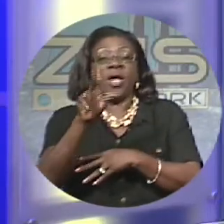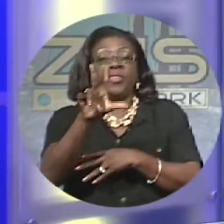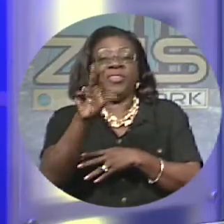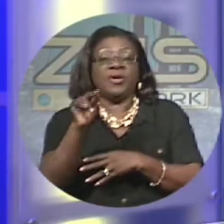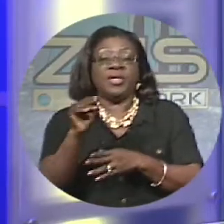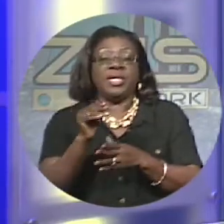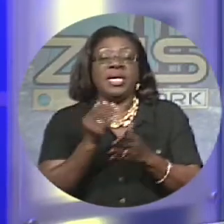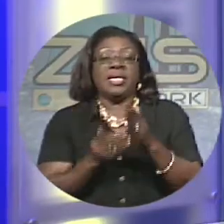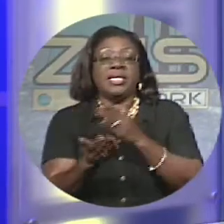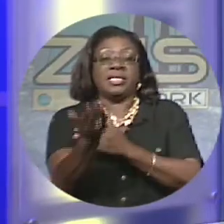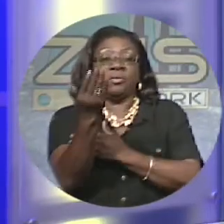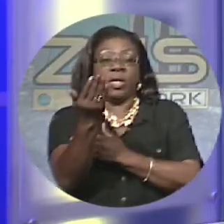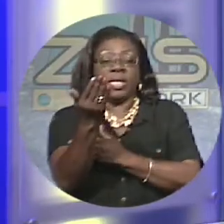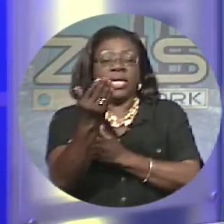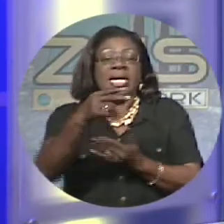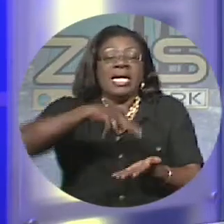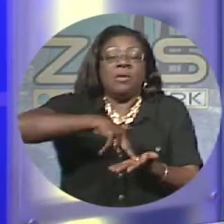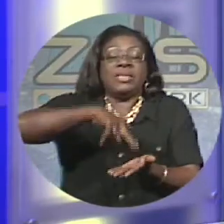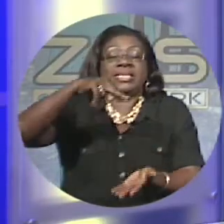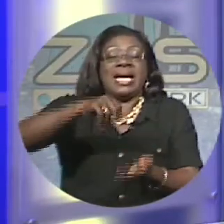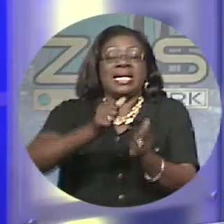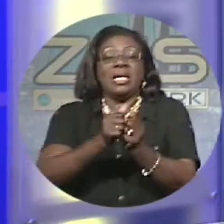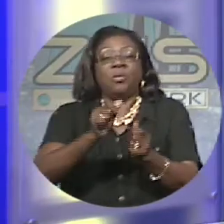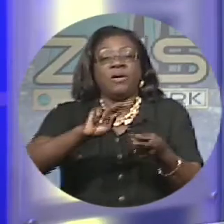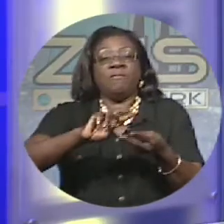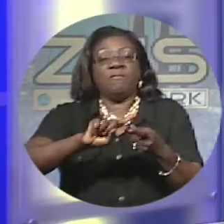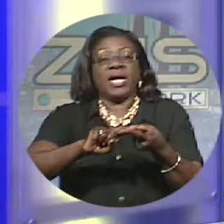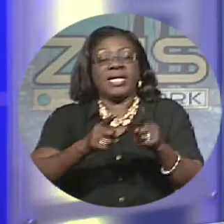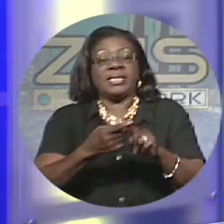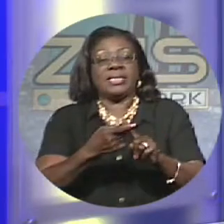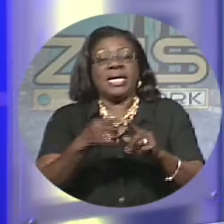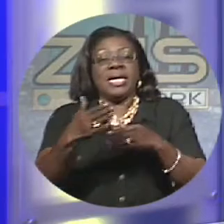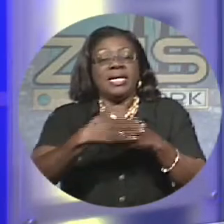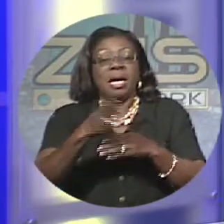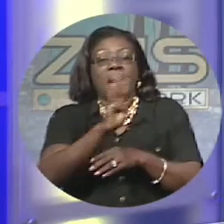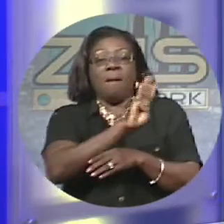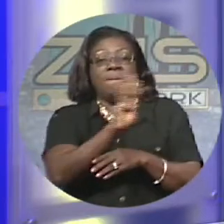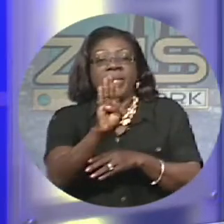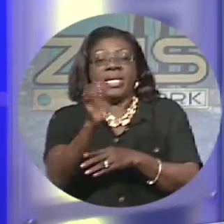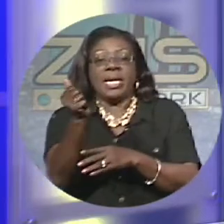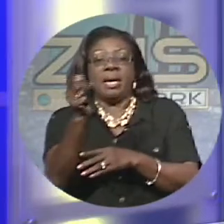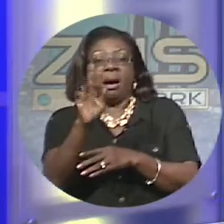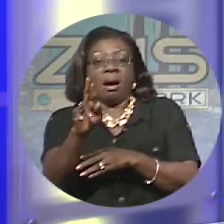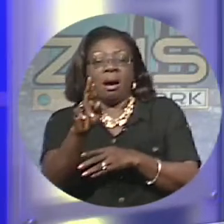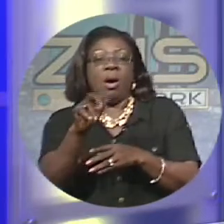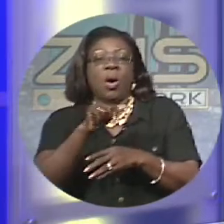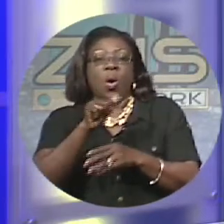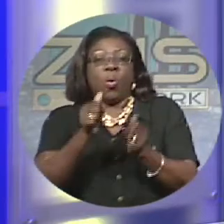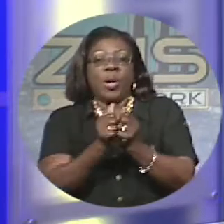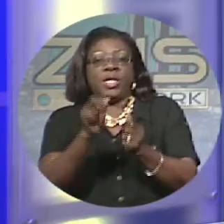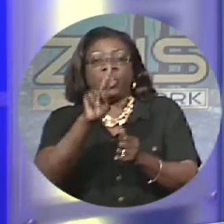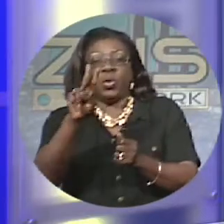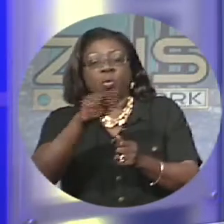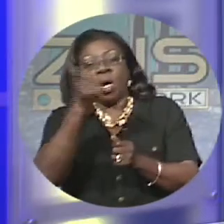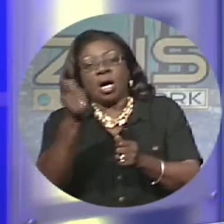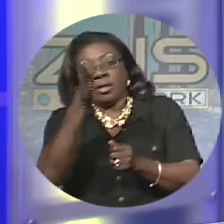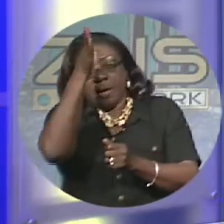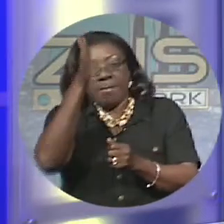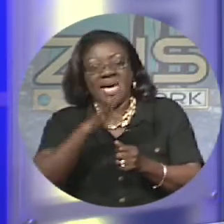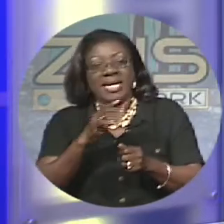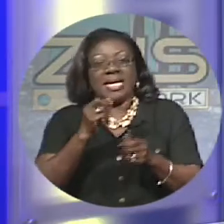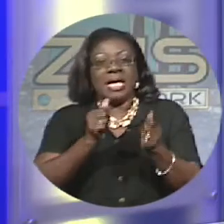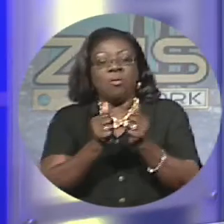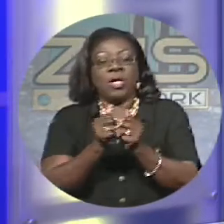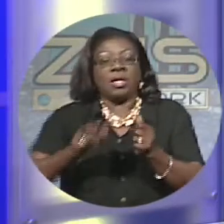standing with several others outside a bar located on Malcolm Road East when two men armed with handguns approached them and demanded cash. The victim, along